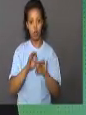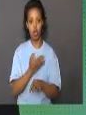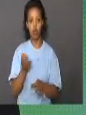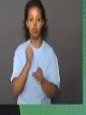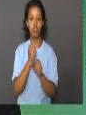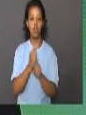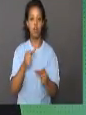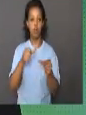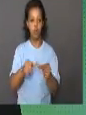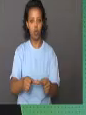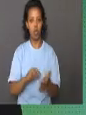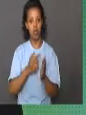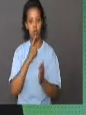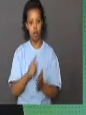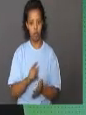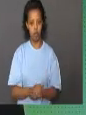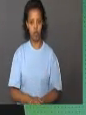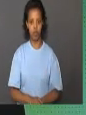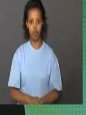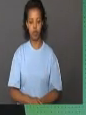other products that we enjoy.